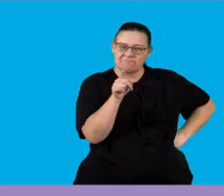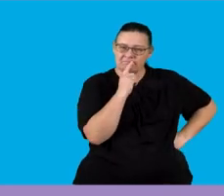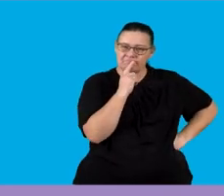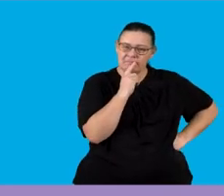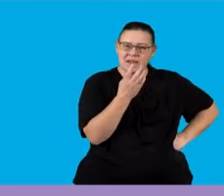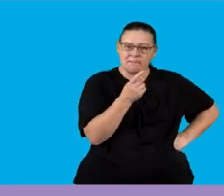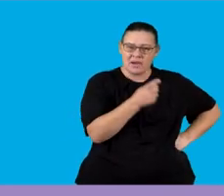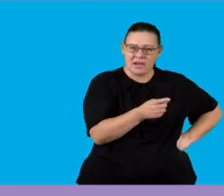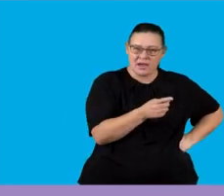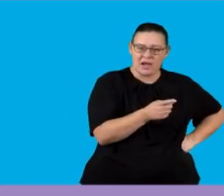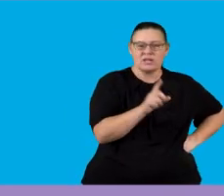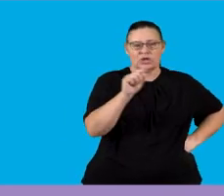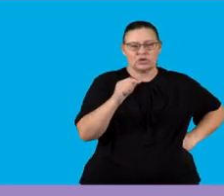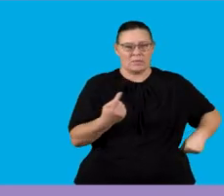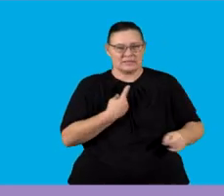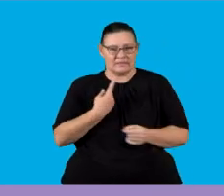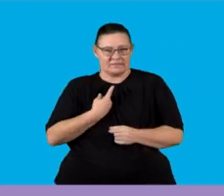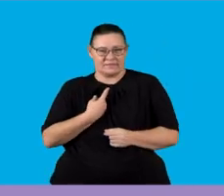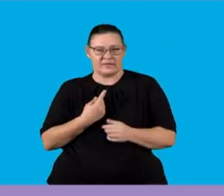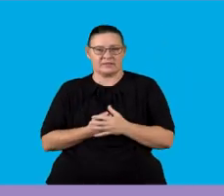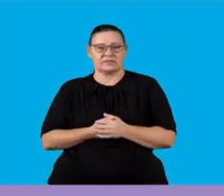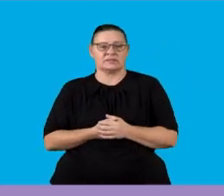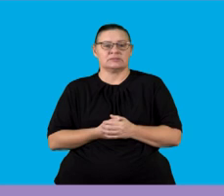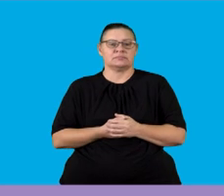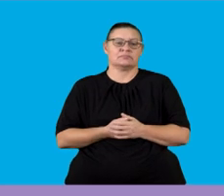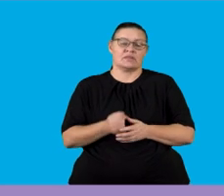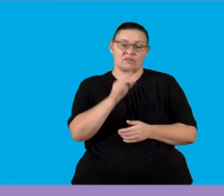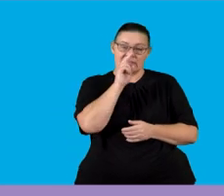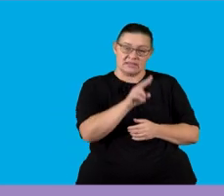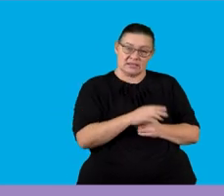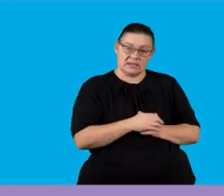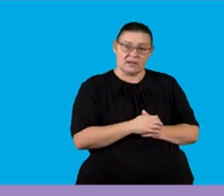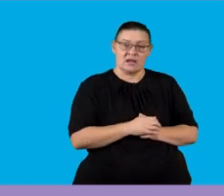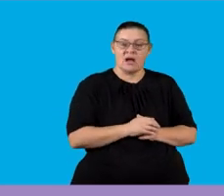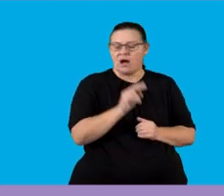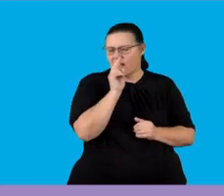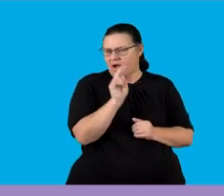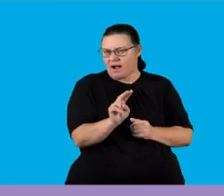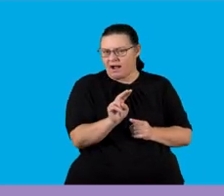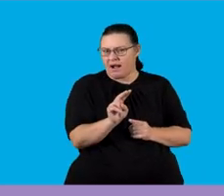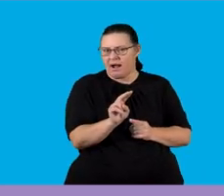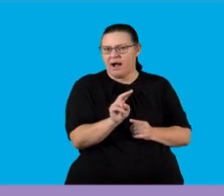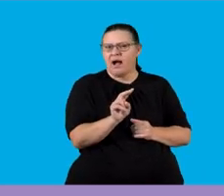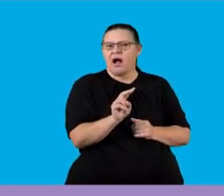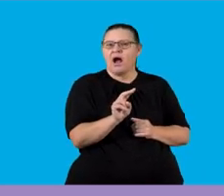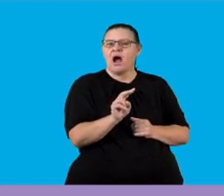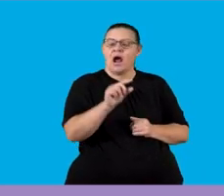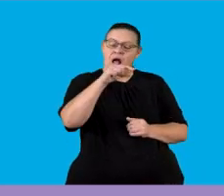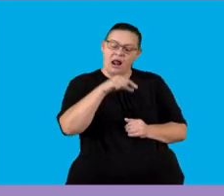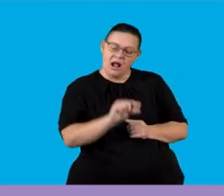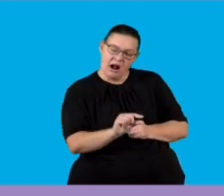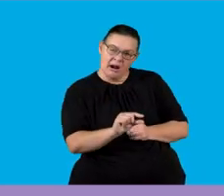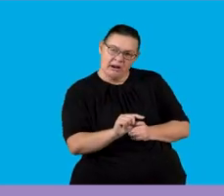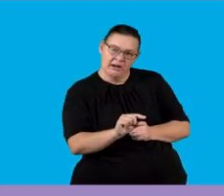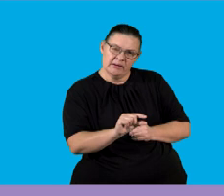denominator, that is actually the term number itself, because we have the first term there, the second term there, the third term there and the fourth term